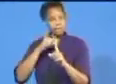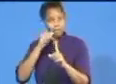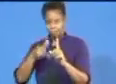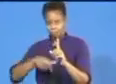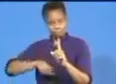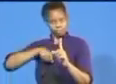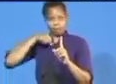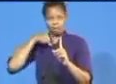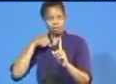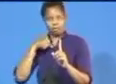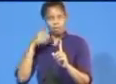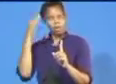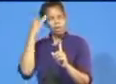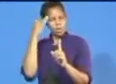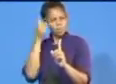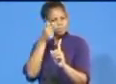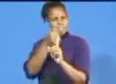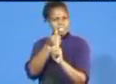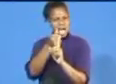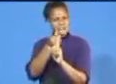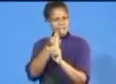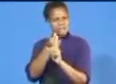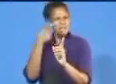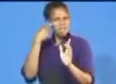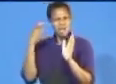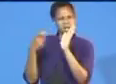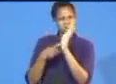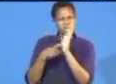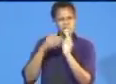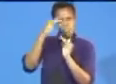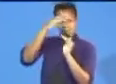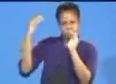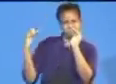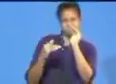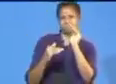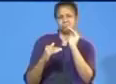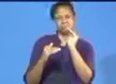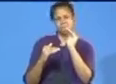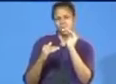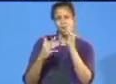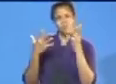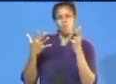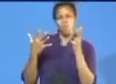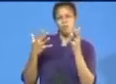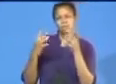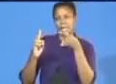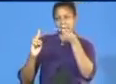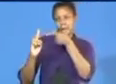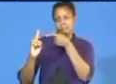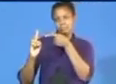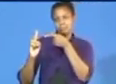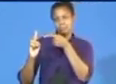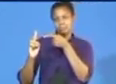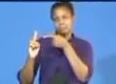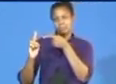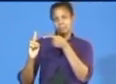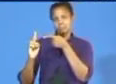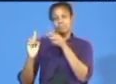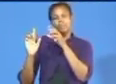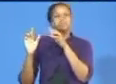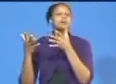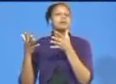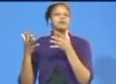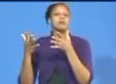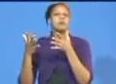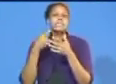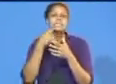but he knew himself. He acknowledged he was less than a half of what Elijah was. So he said, if